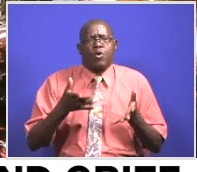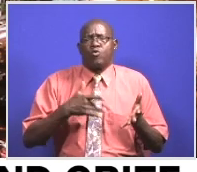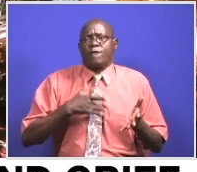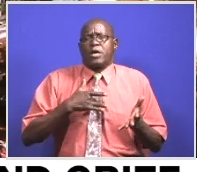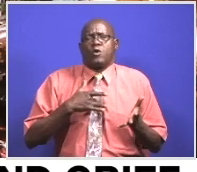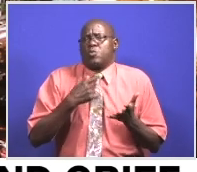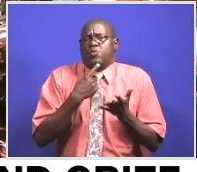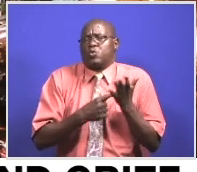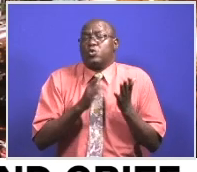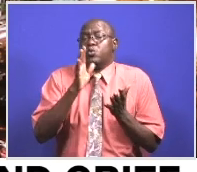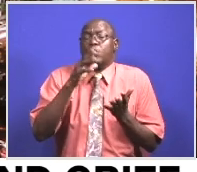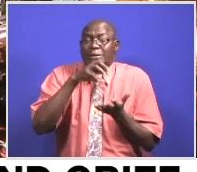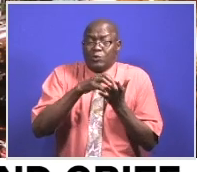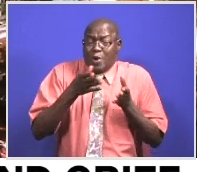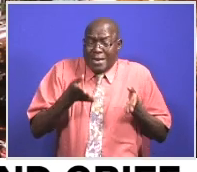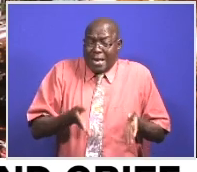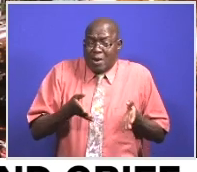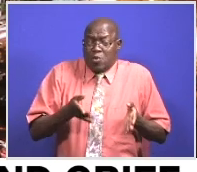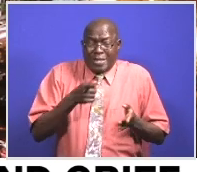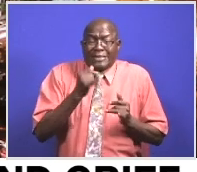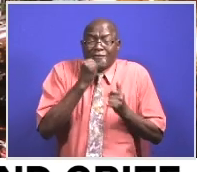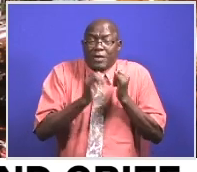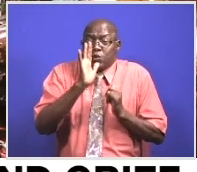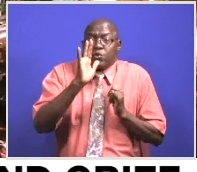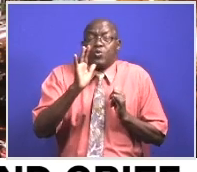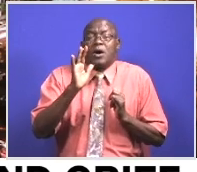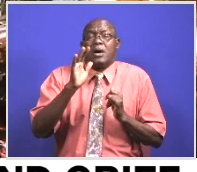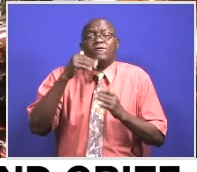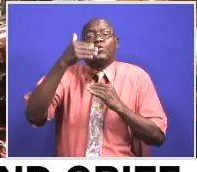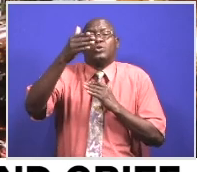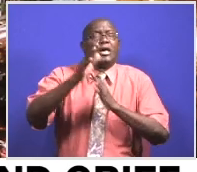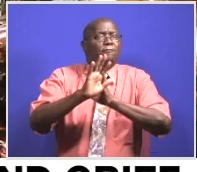Your current situation is not your final destination.